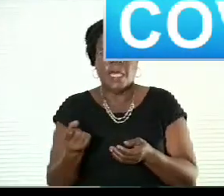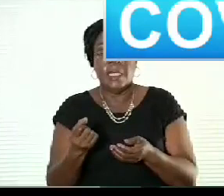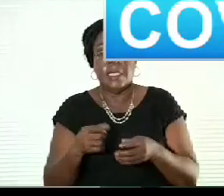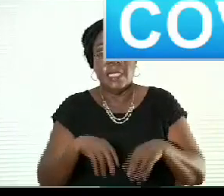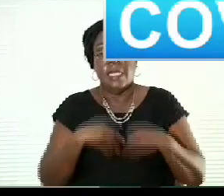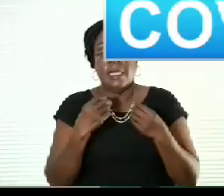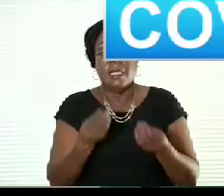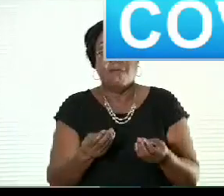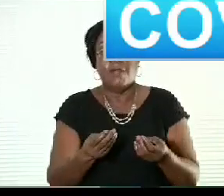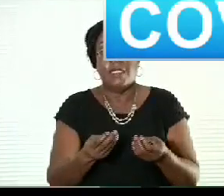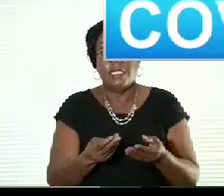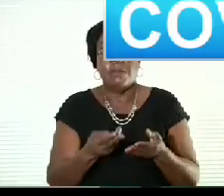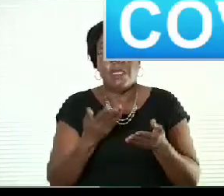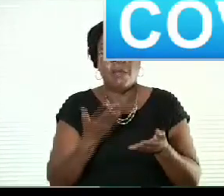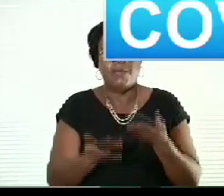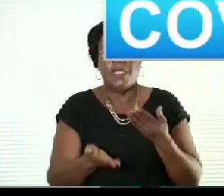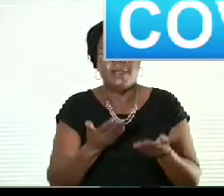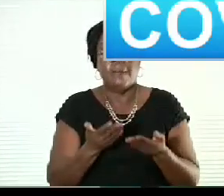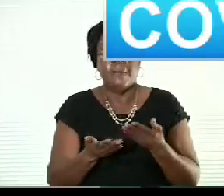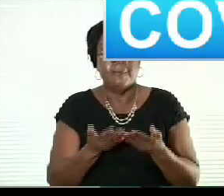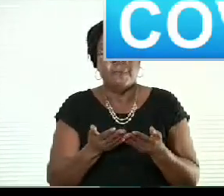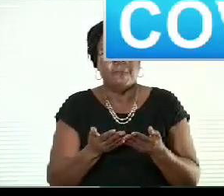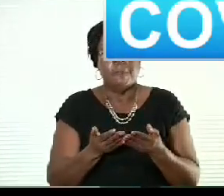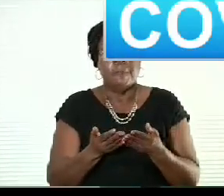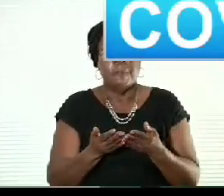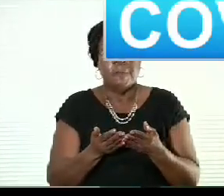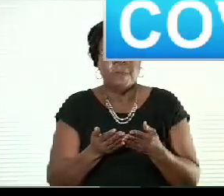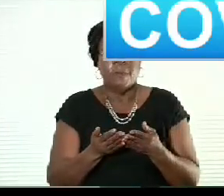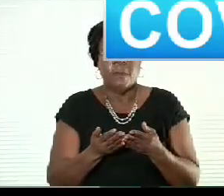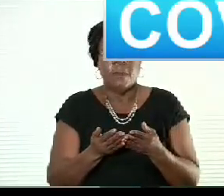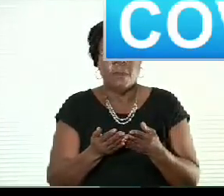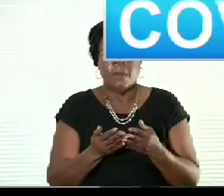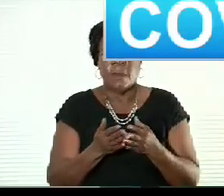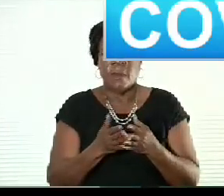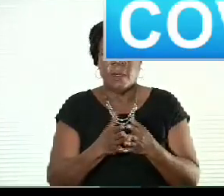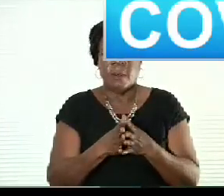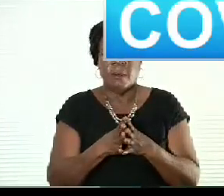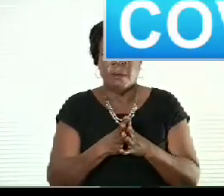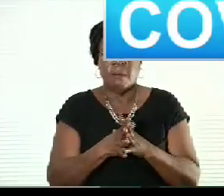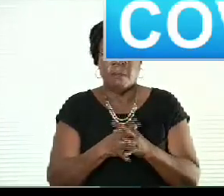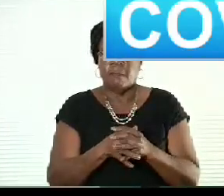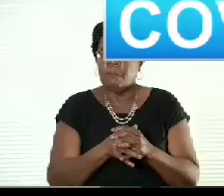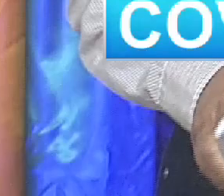the shelf life of these agents and reagents do not expire.